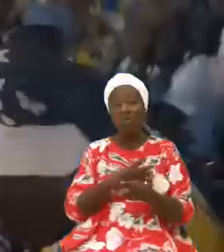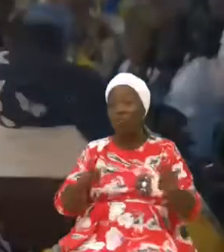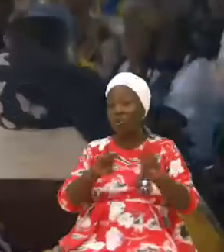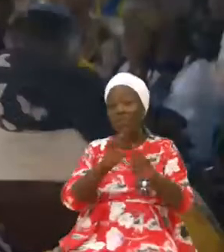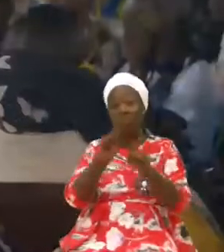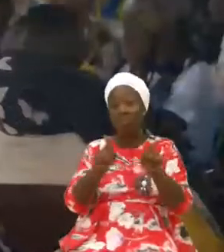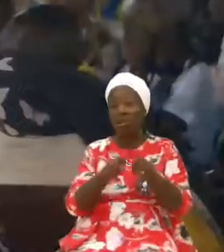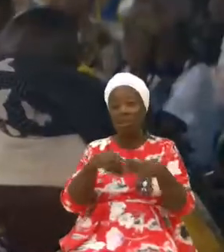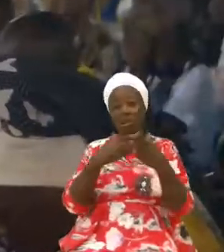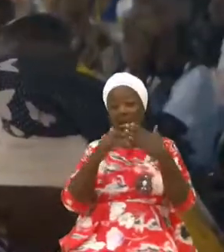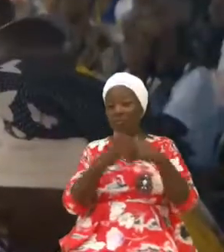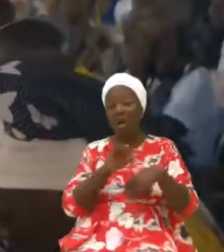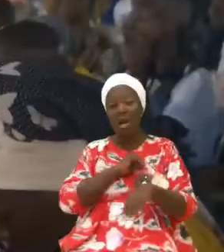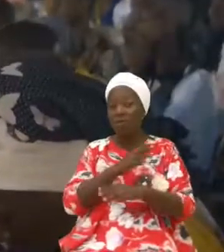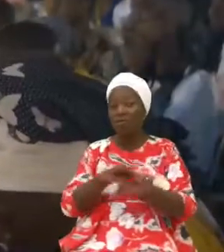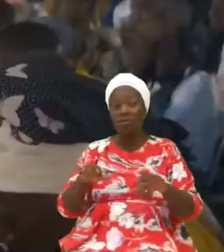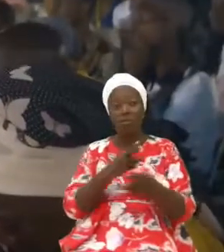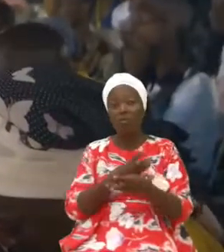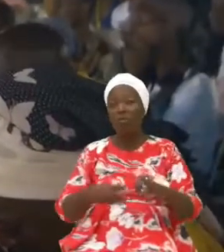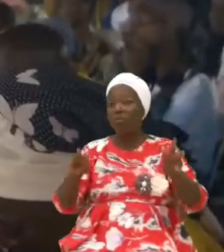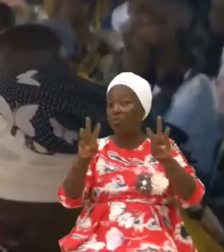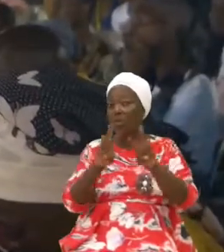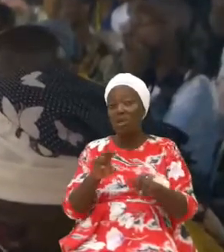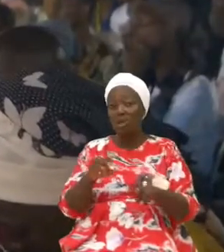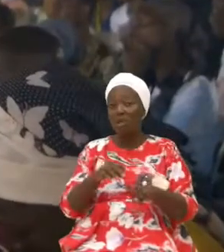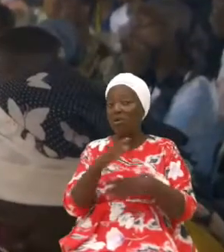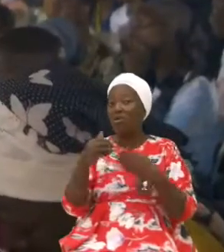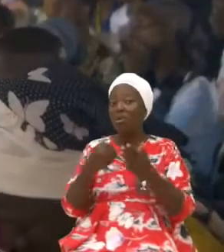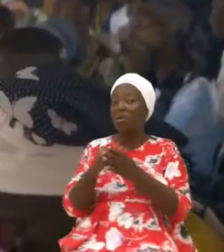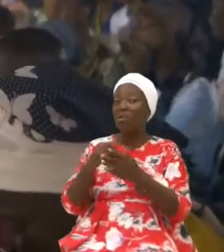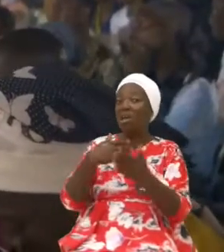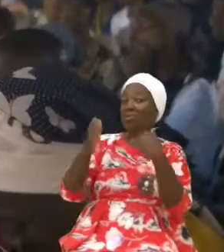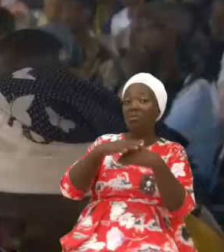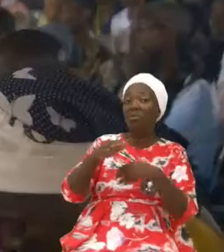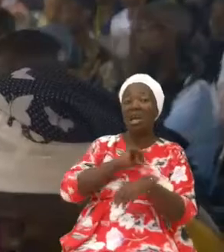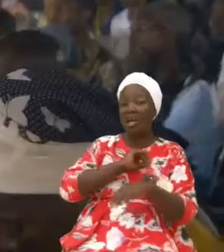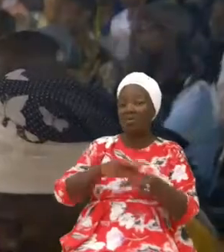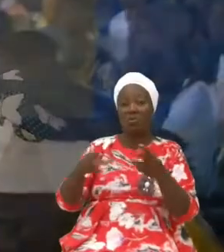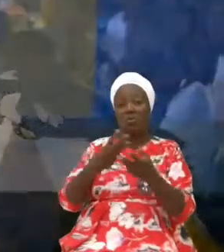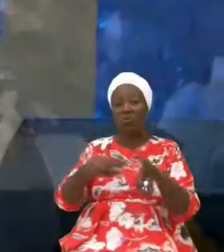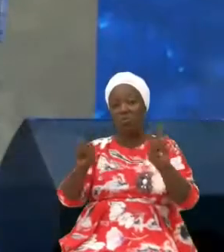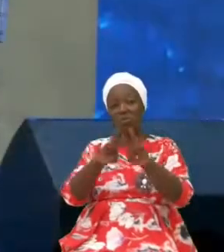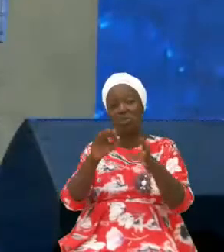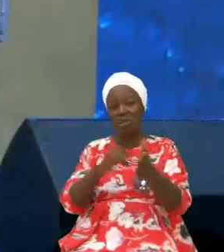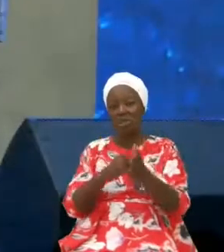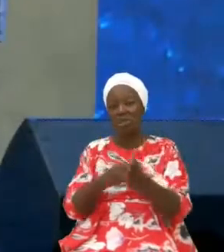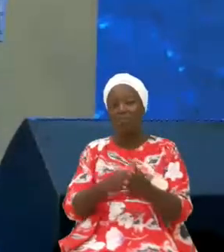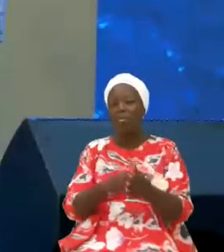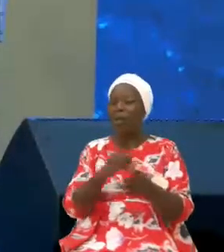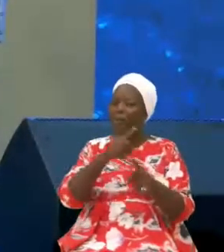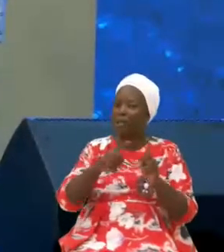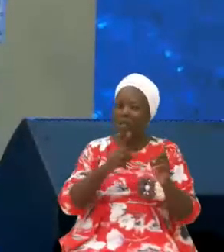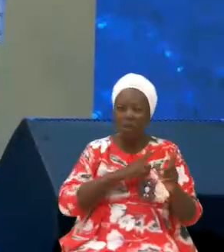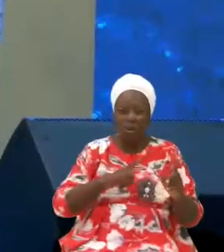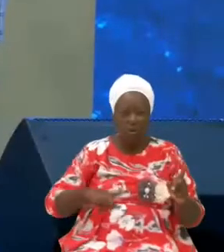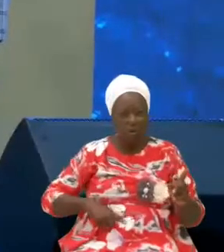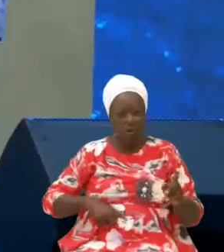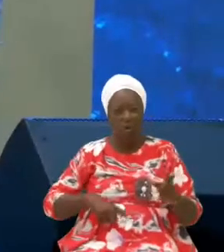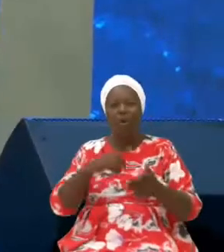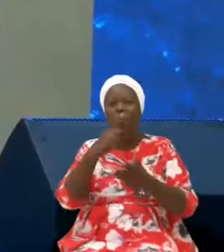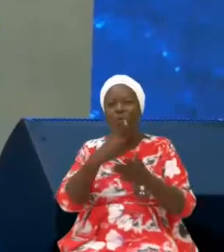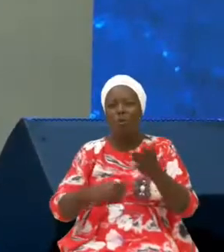a place in heaven. I don't merit it. I don't merit justification and joy for life and